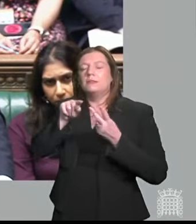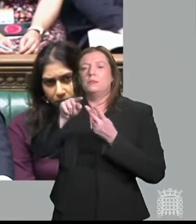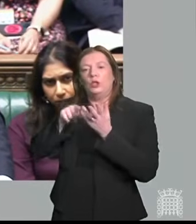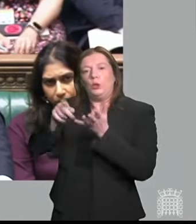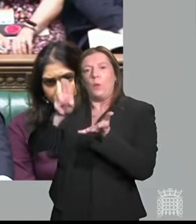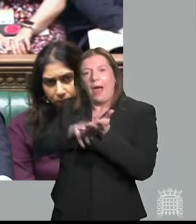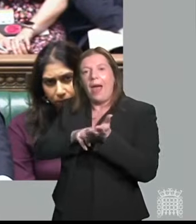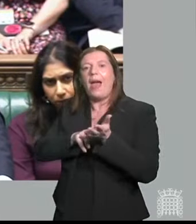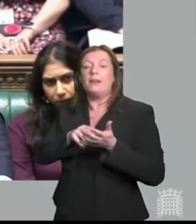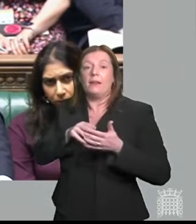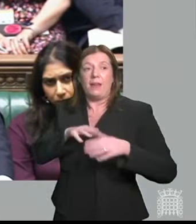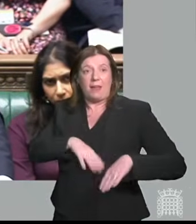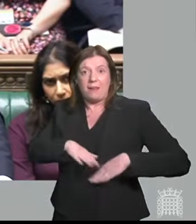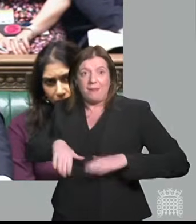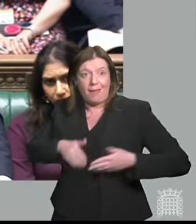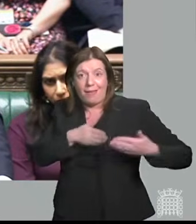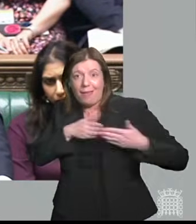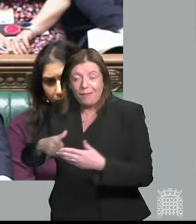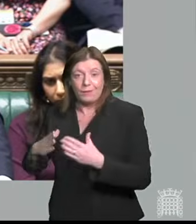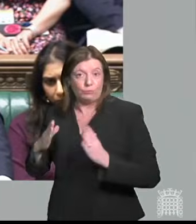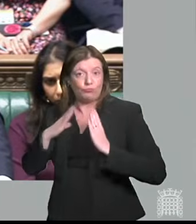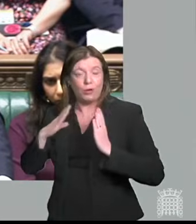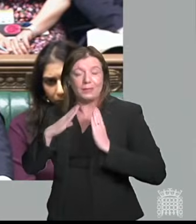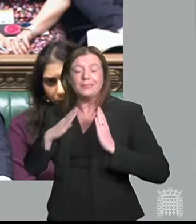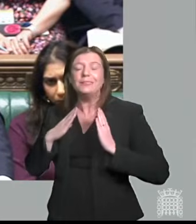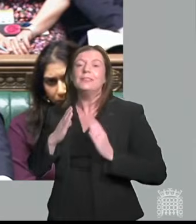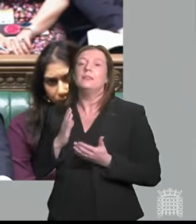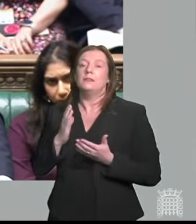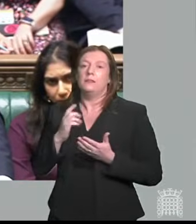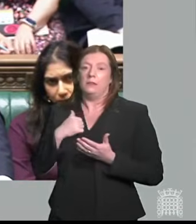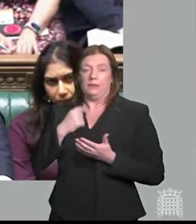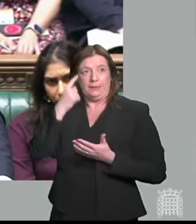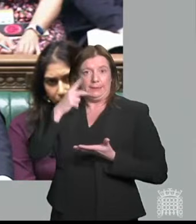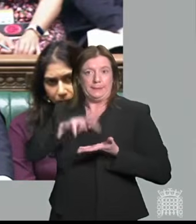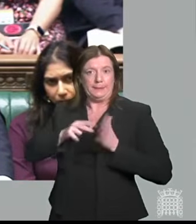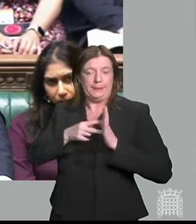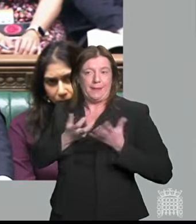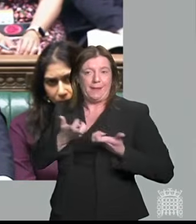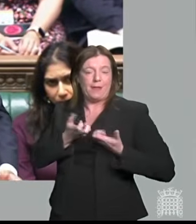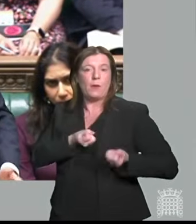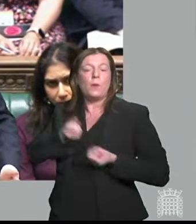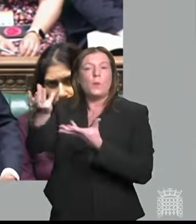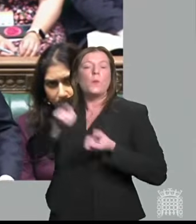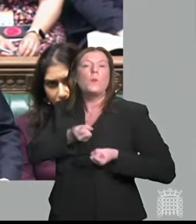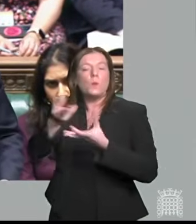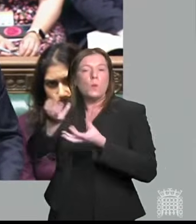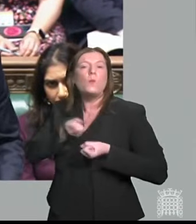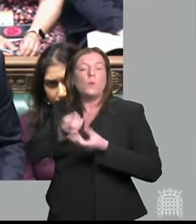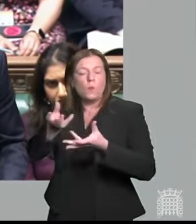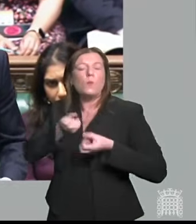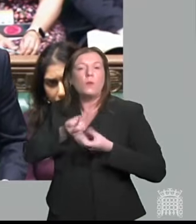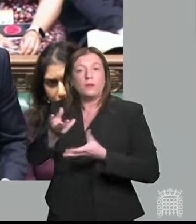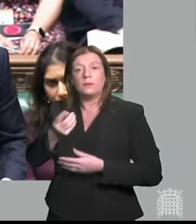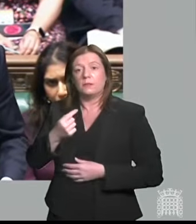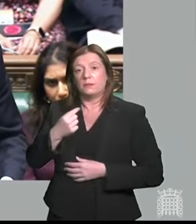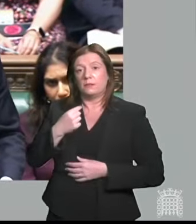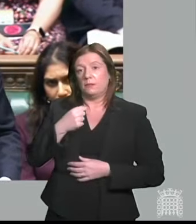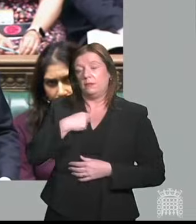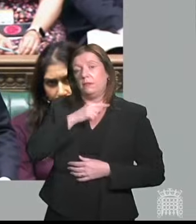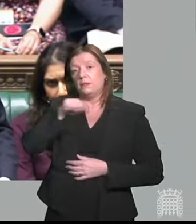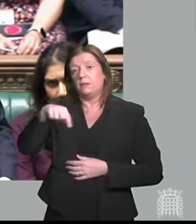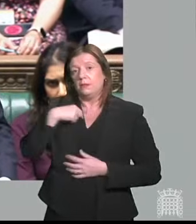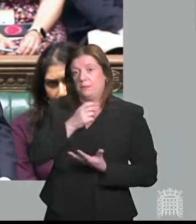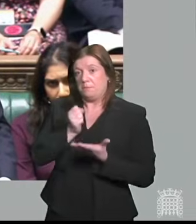deploying Navy assets to the region, as well as exploring how we can support logistical requirements. And I've also raised this issue of